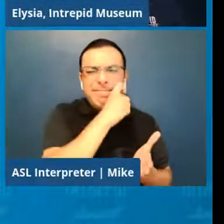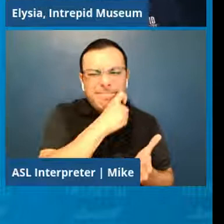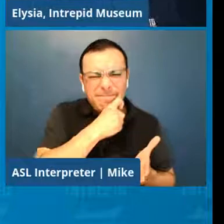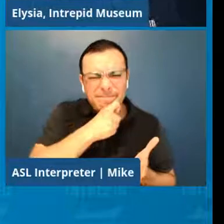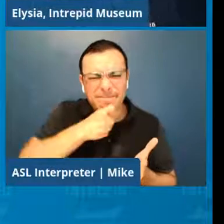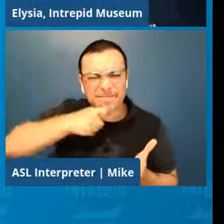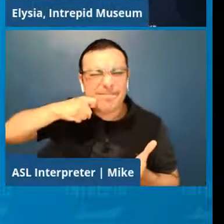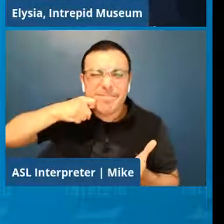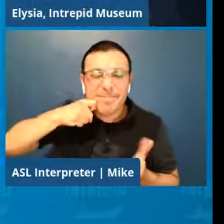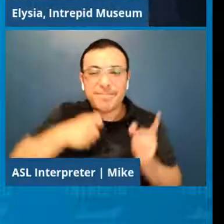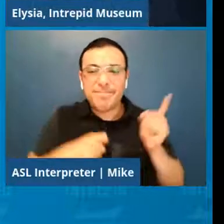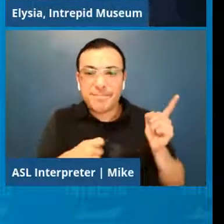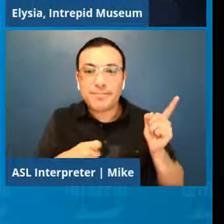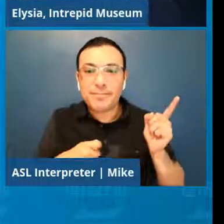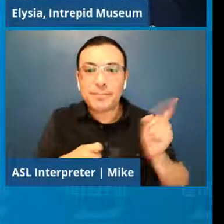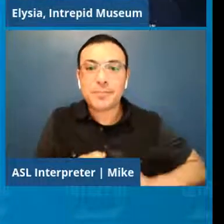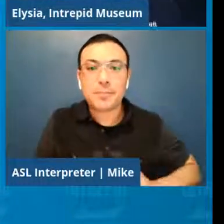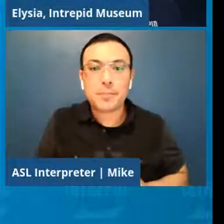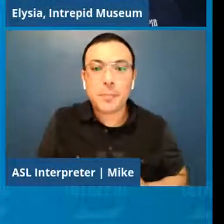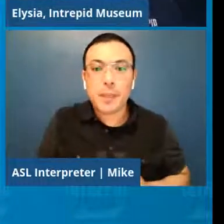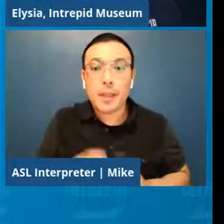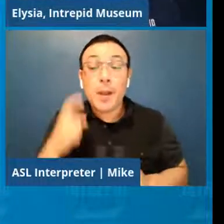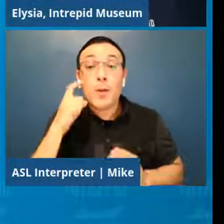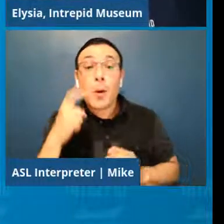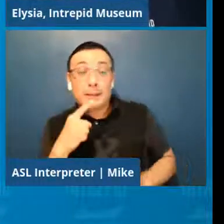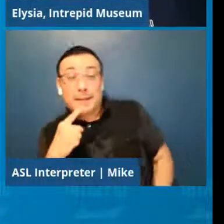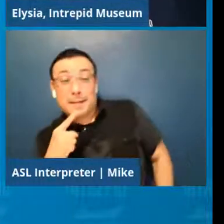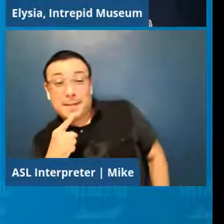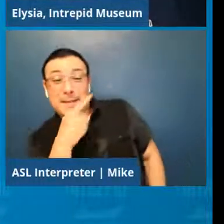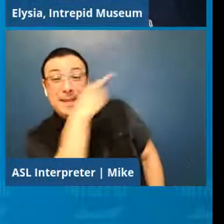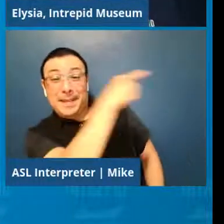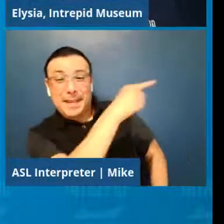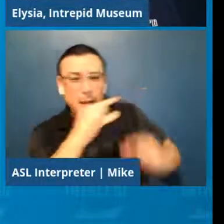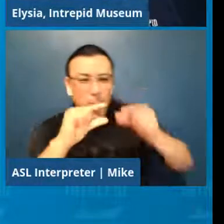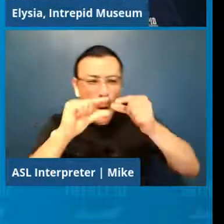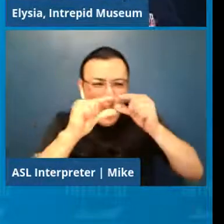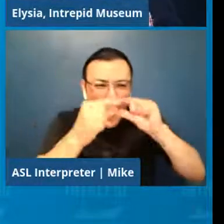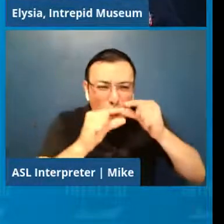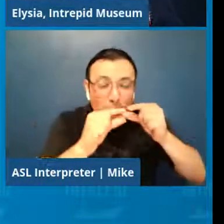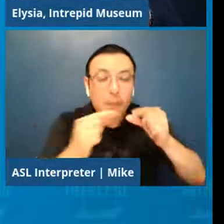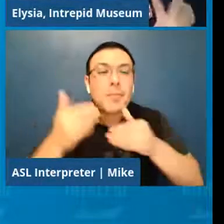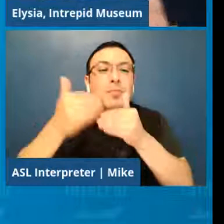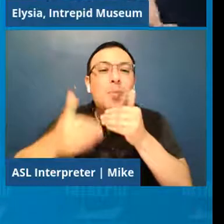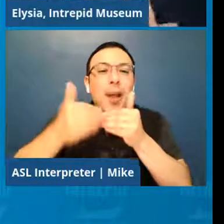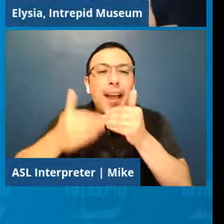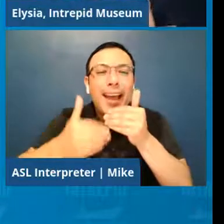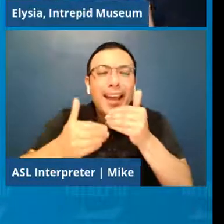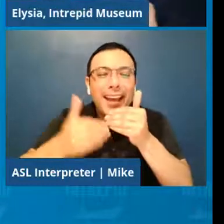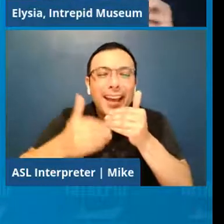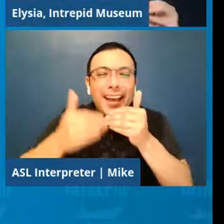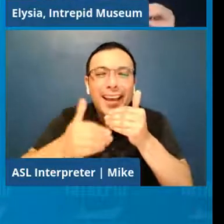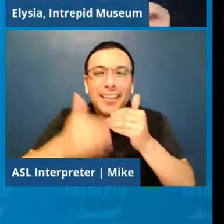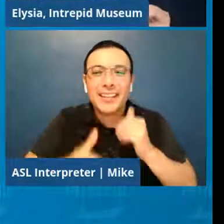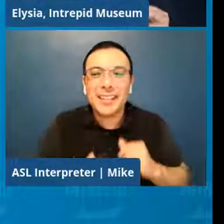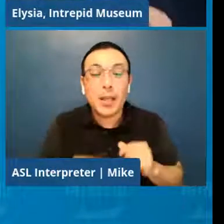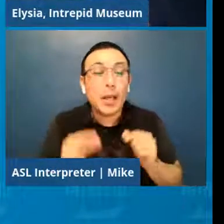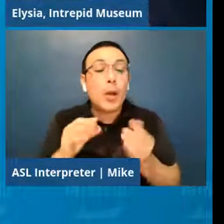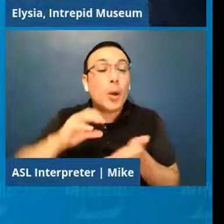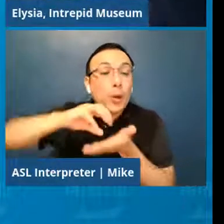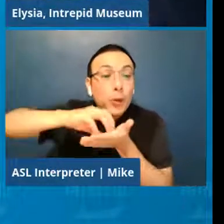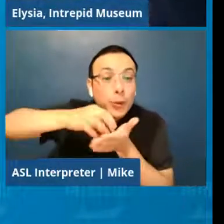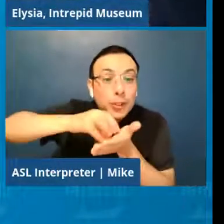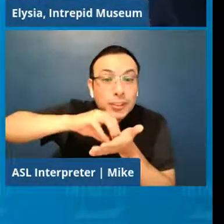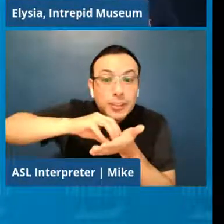that to me kind of look like croutons, maybe. Also some cookies and chocolate wafers in cubes, as well as